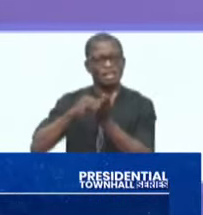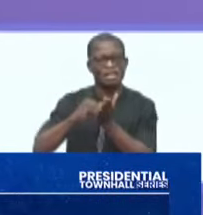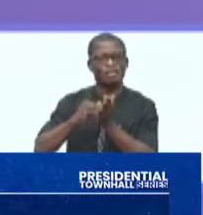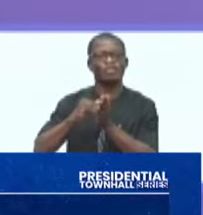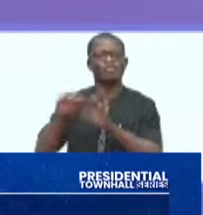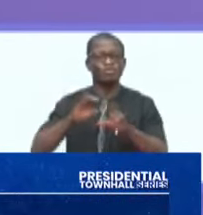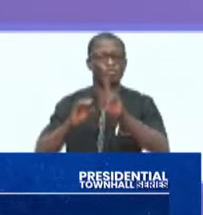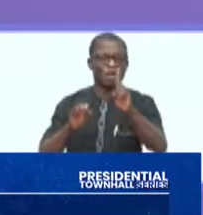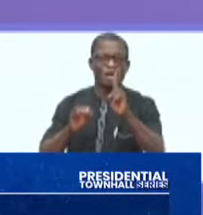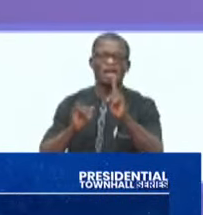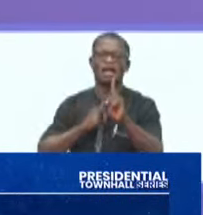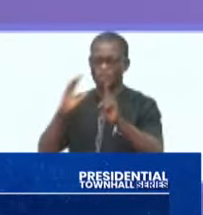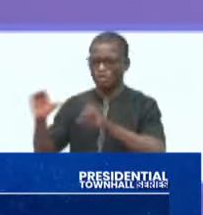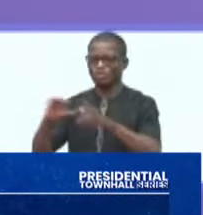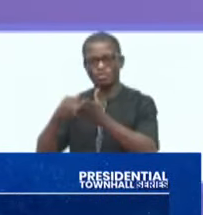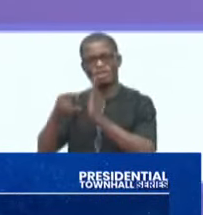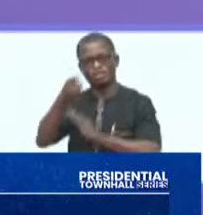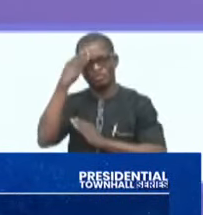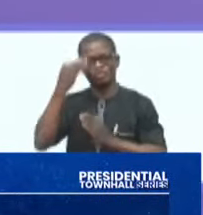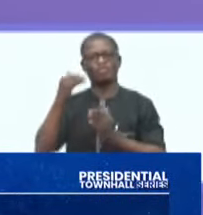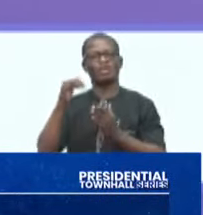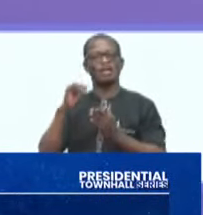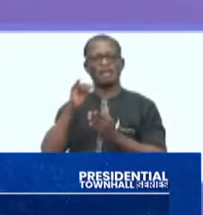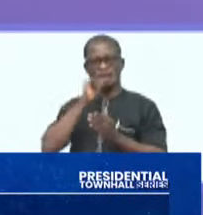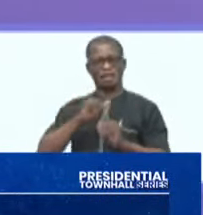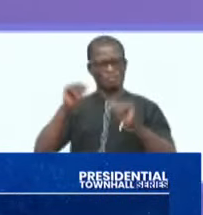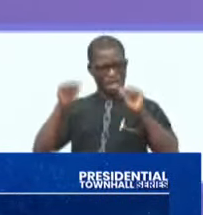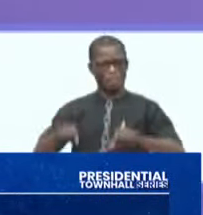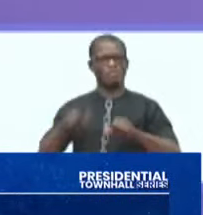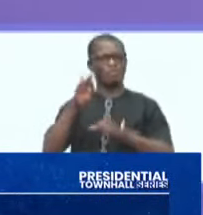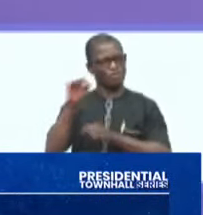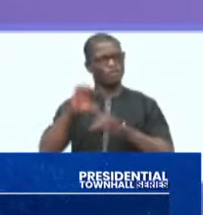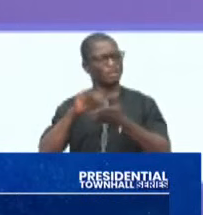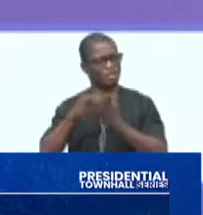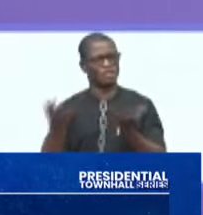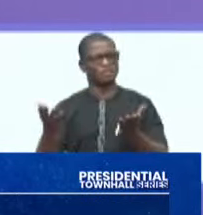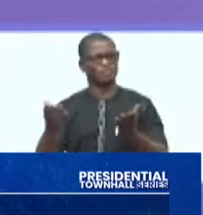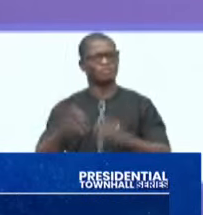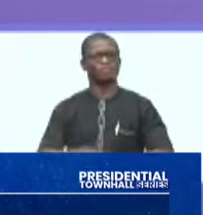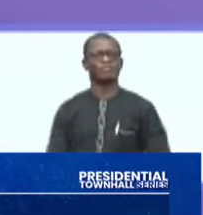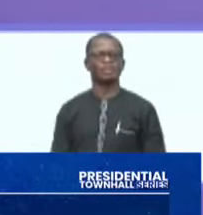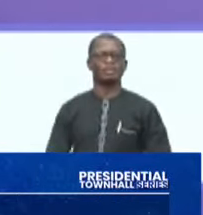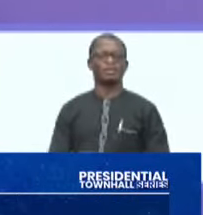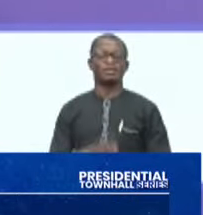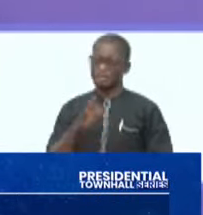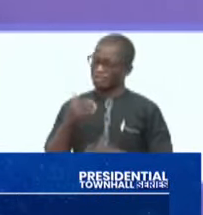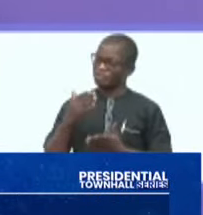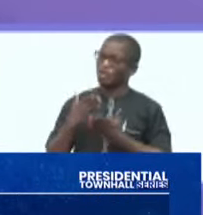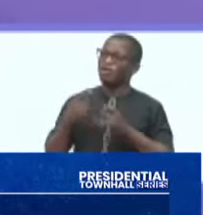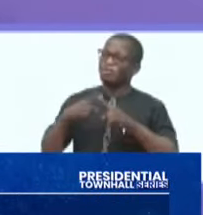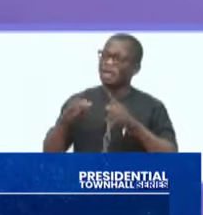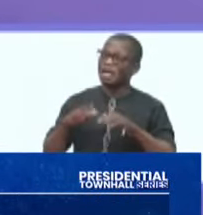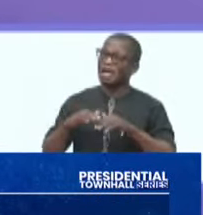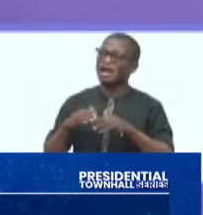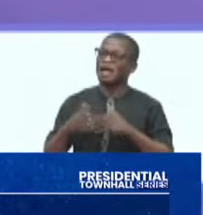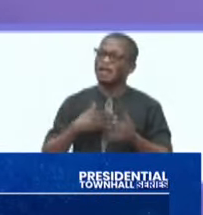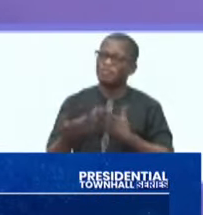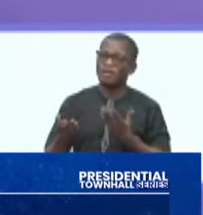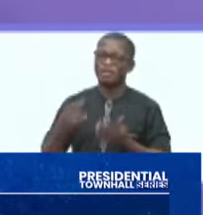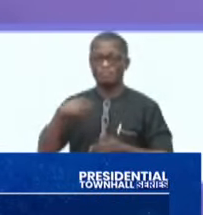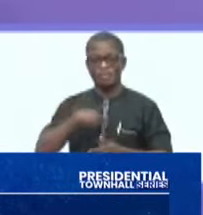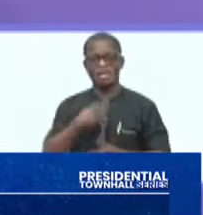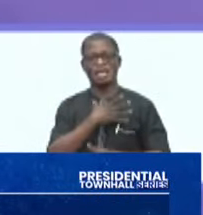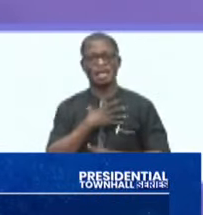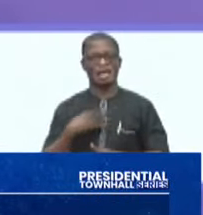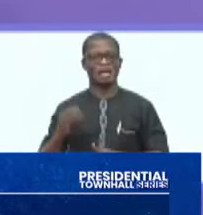three. You know I'm capable of doing it. And they've stopped. However, you know, me and my